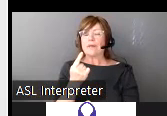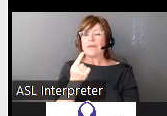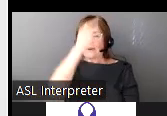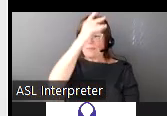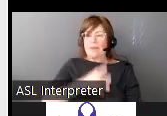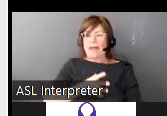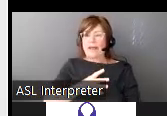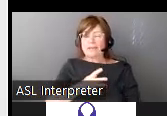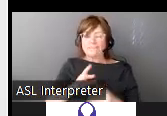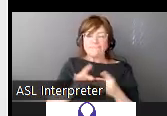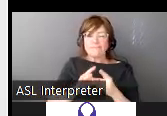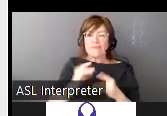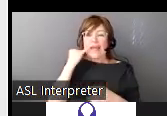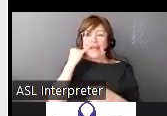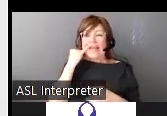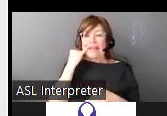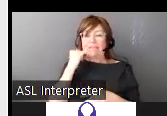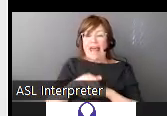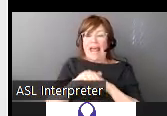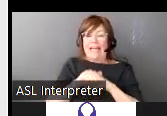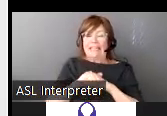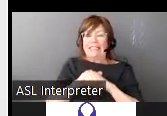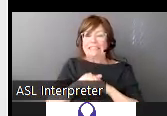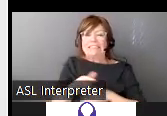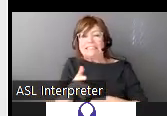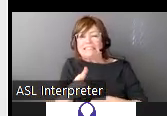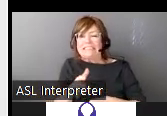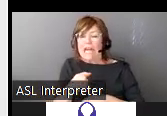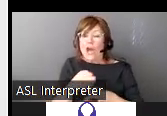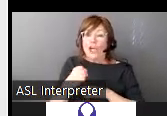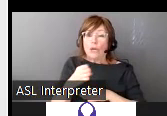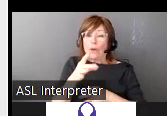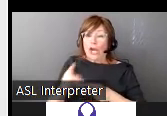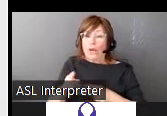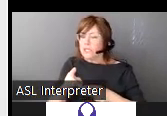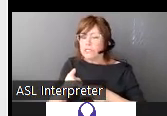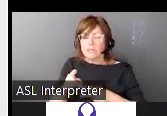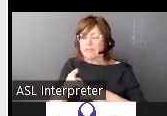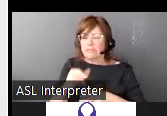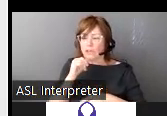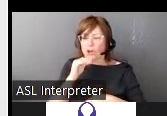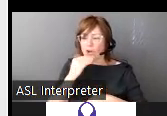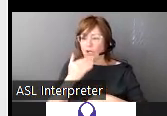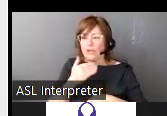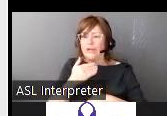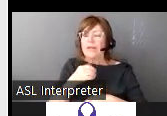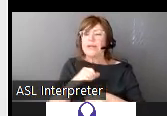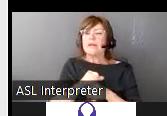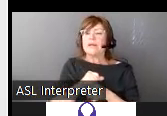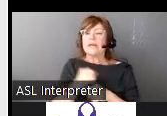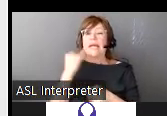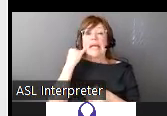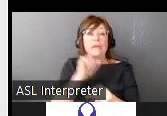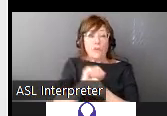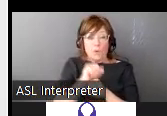limits immigrants' career choices, quote, "They do work, but they all work for Chinese people only. If you work for